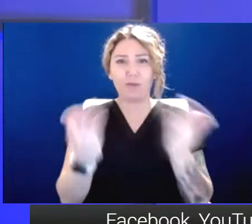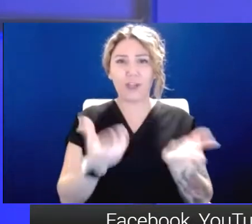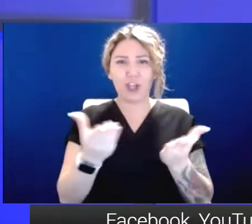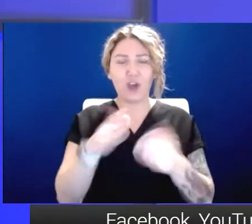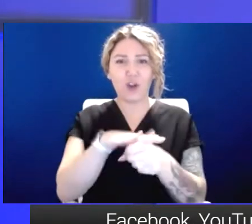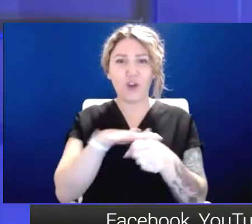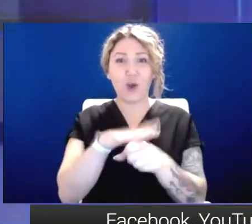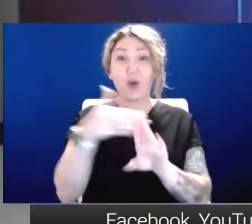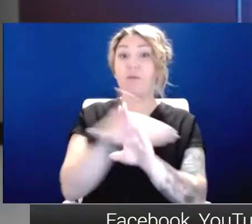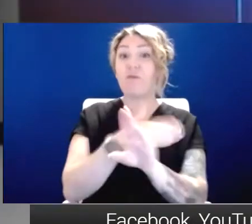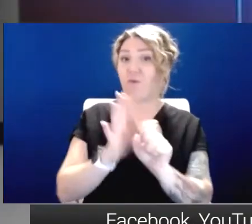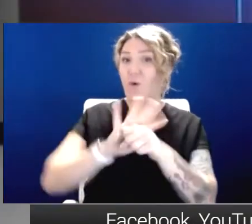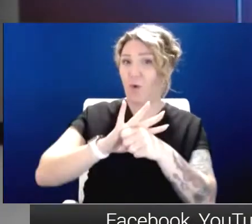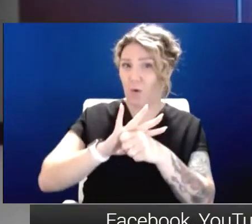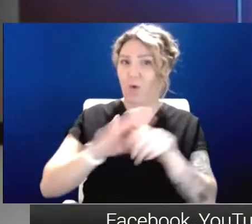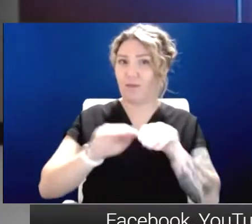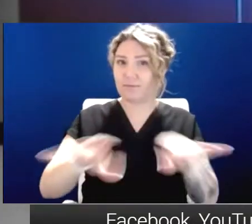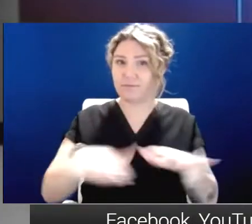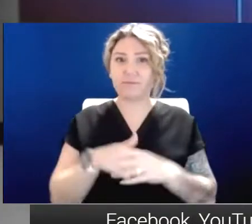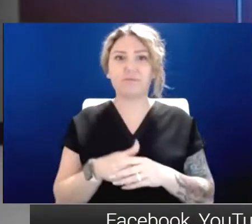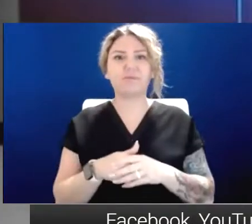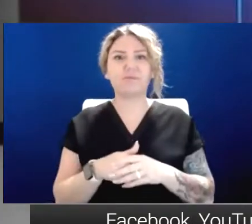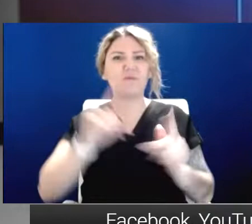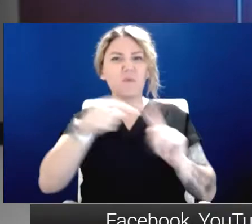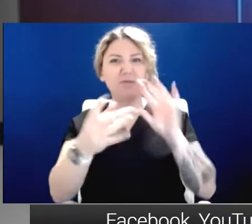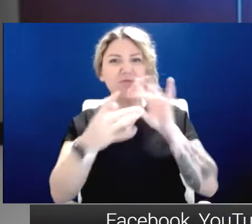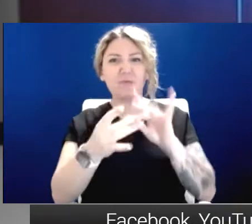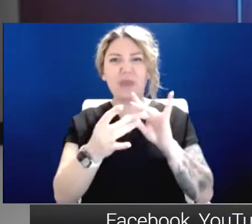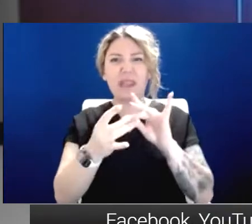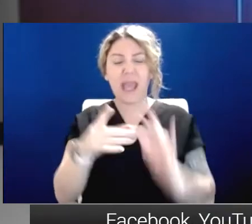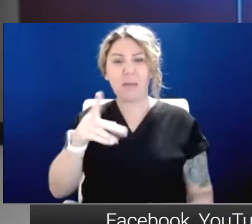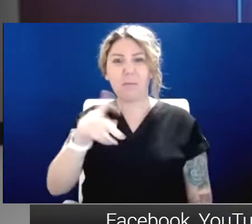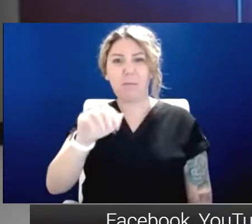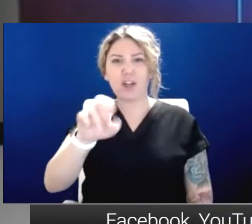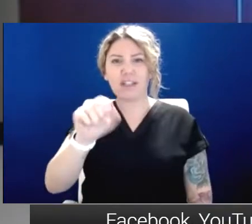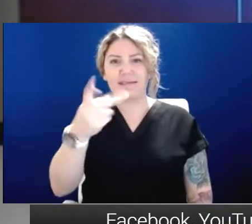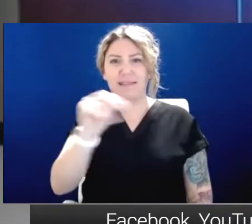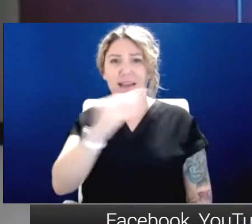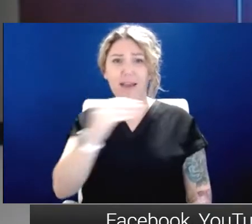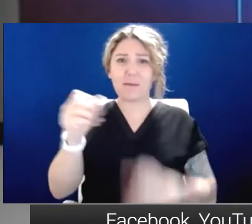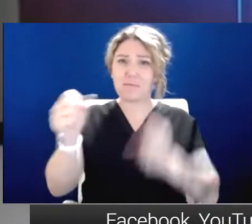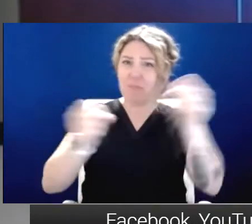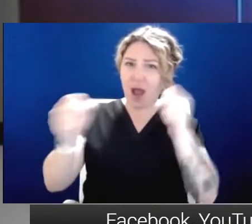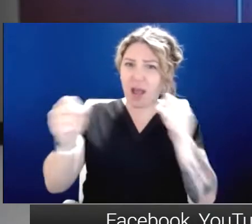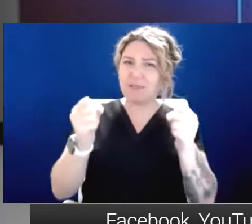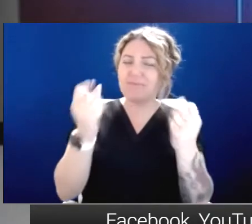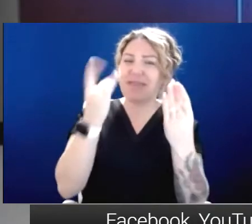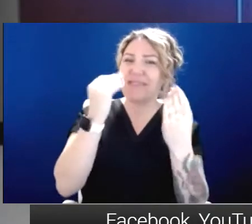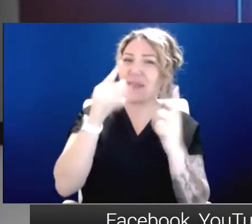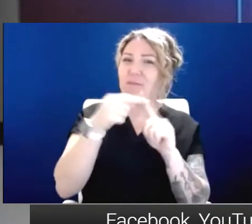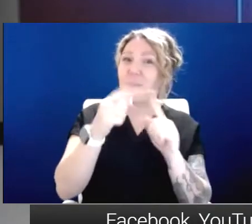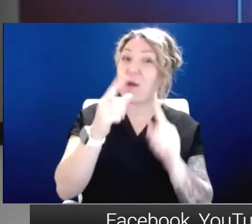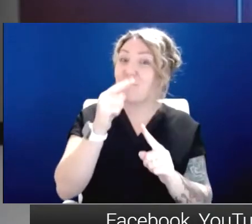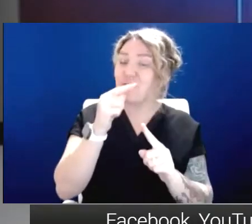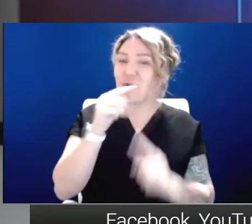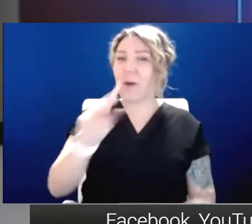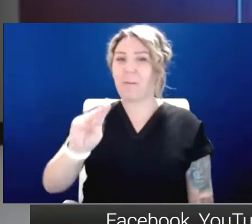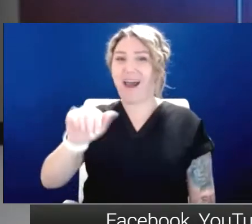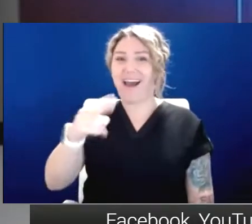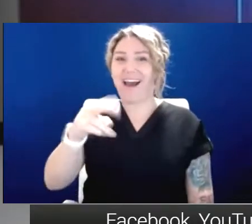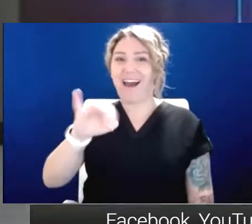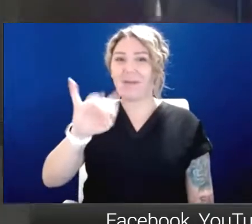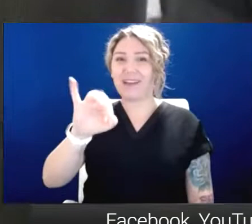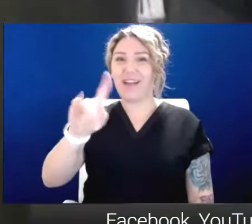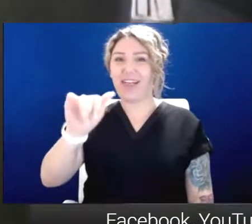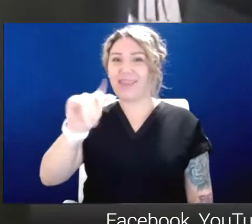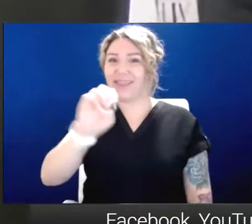pandemic began. When it comes to Parkinson's disease and boxing, many people think about the late, great Muhammad Ali, not trainer Tara